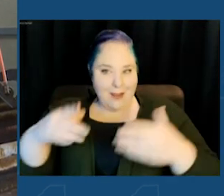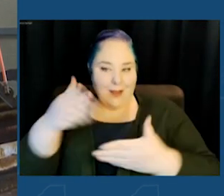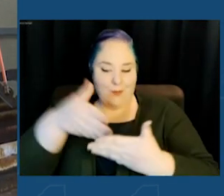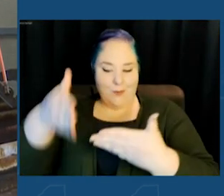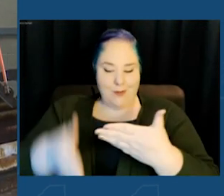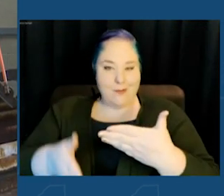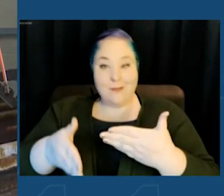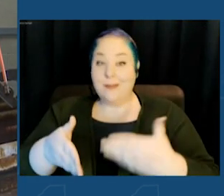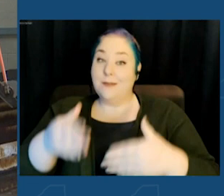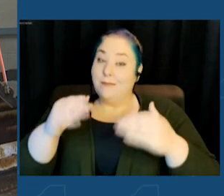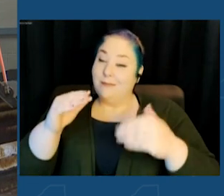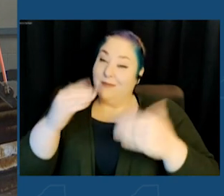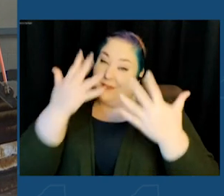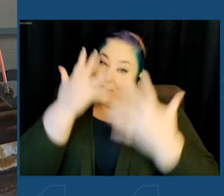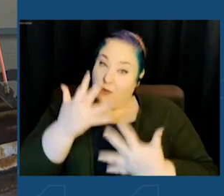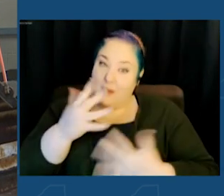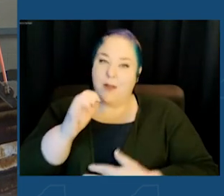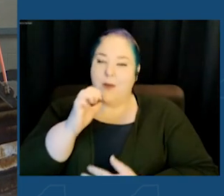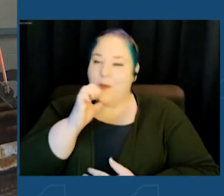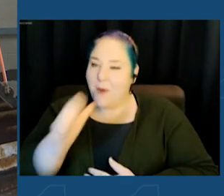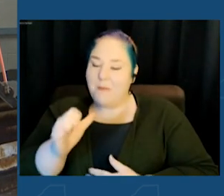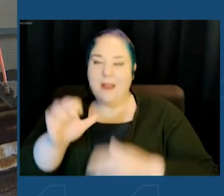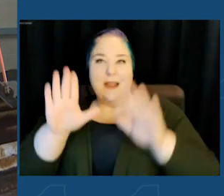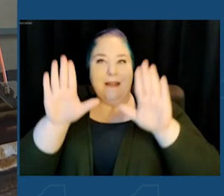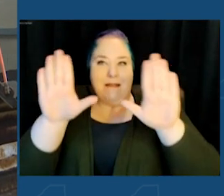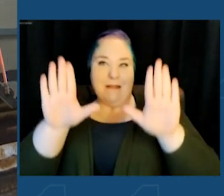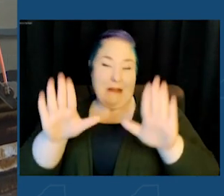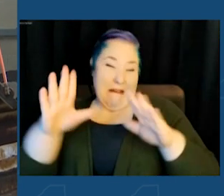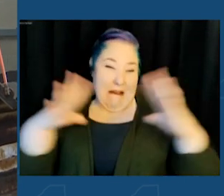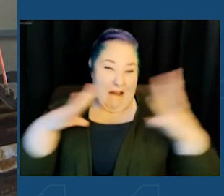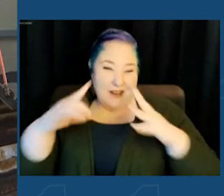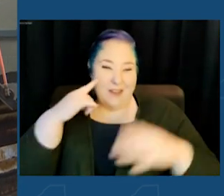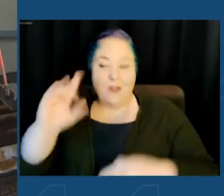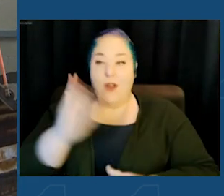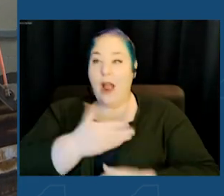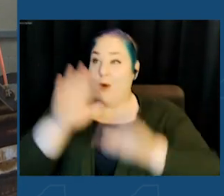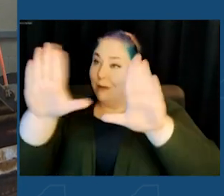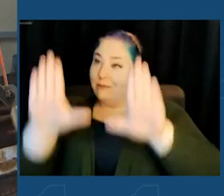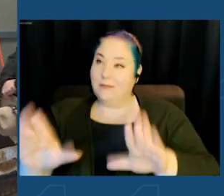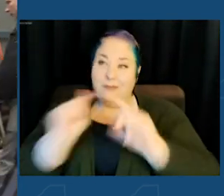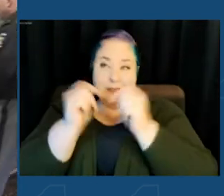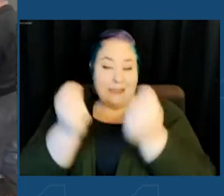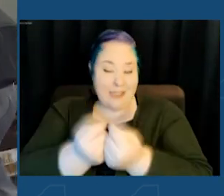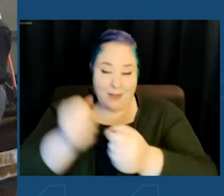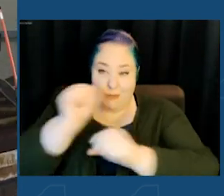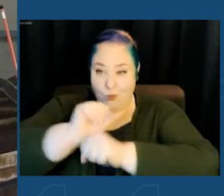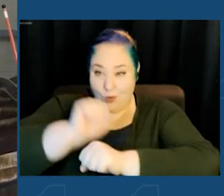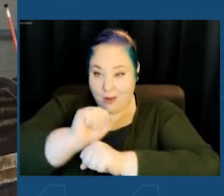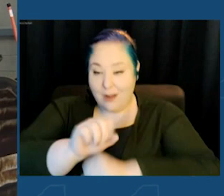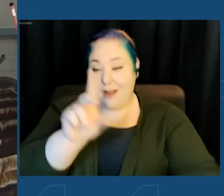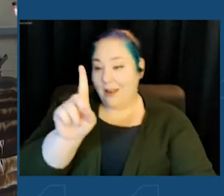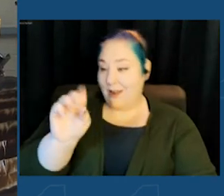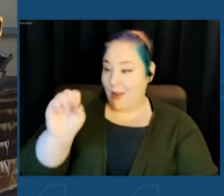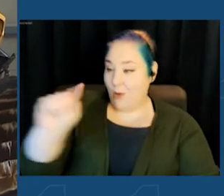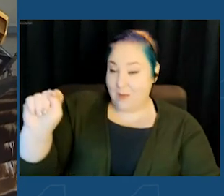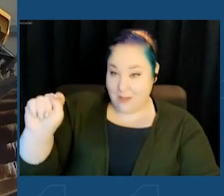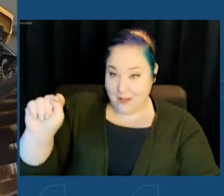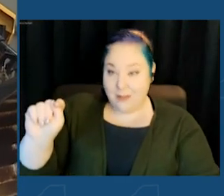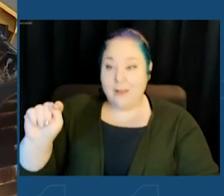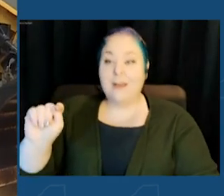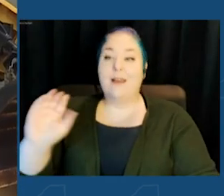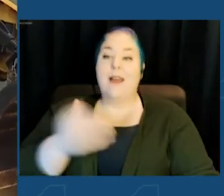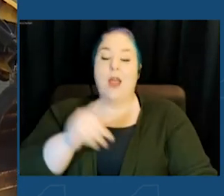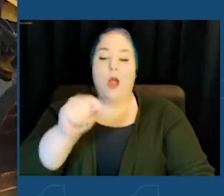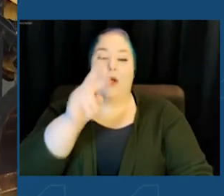of a holiday for the incredible hard-working team we have uh first of all the D.O.T our three-way workers